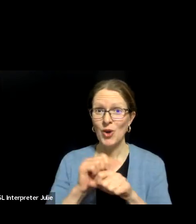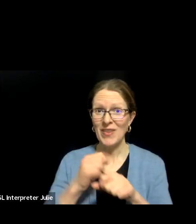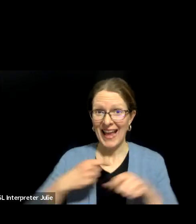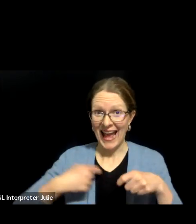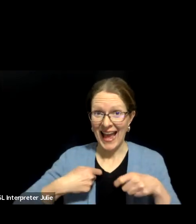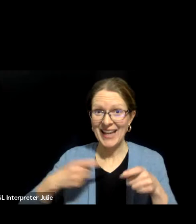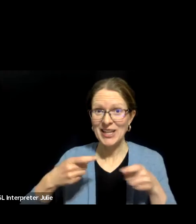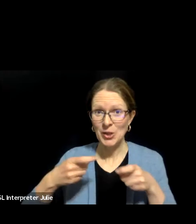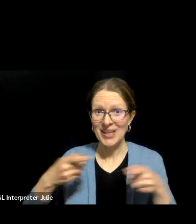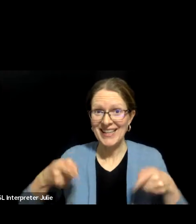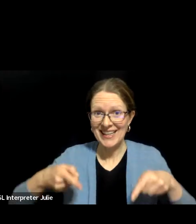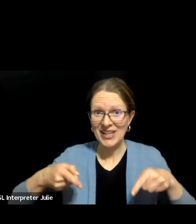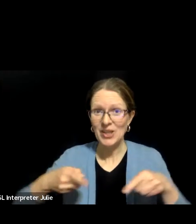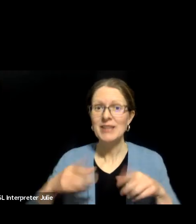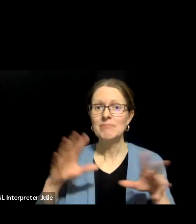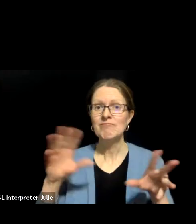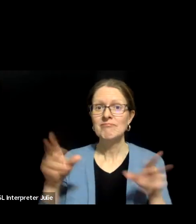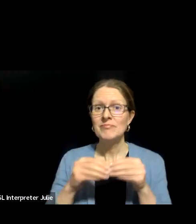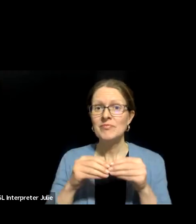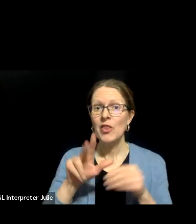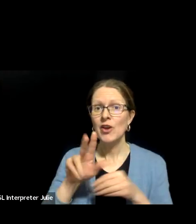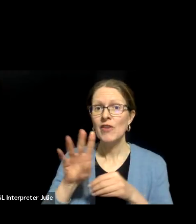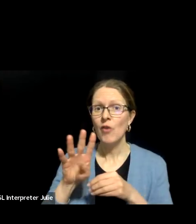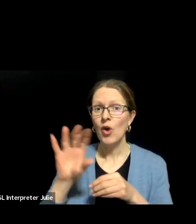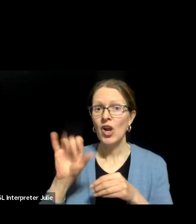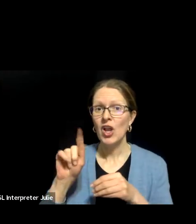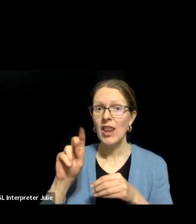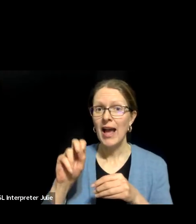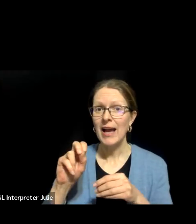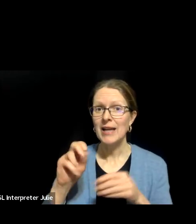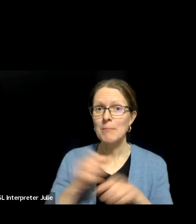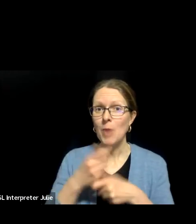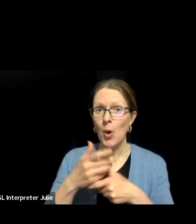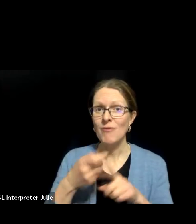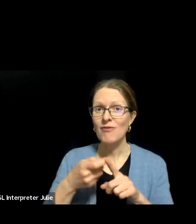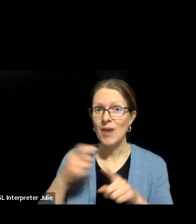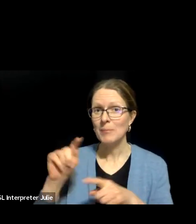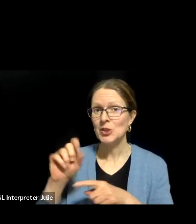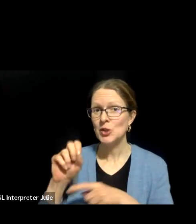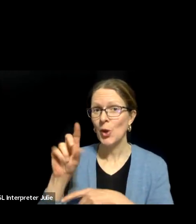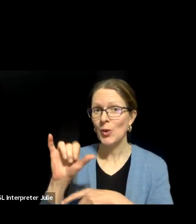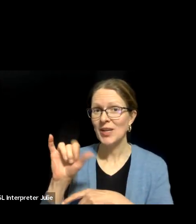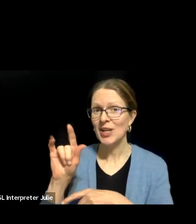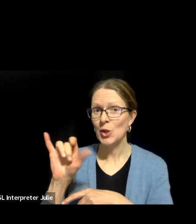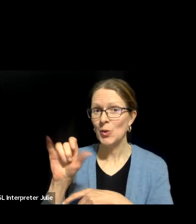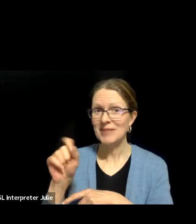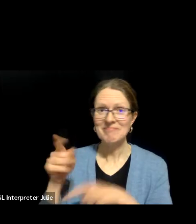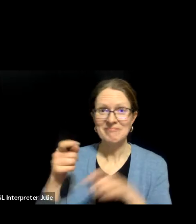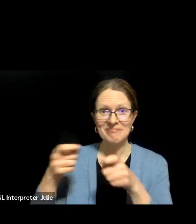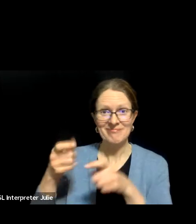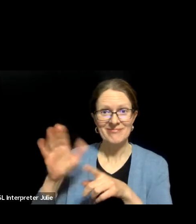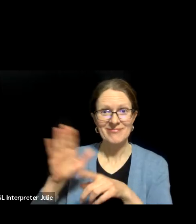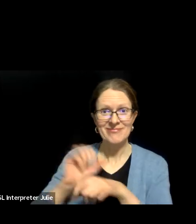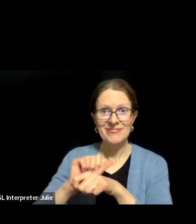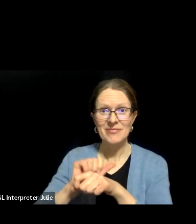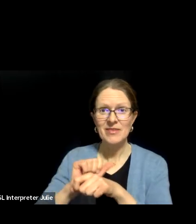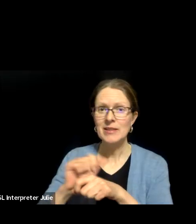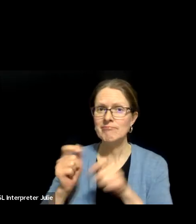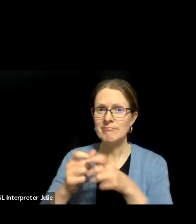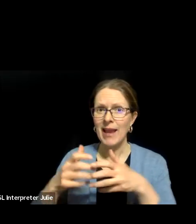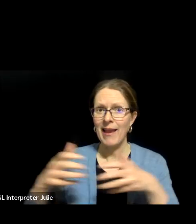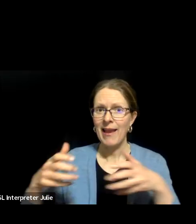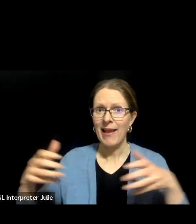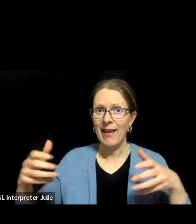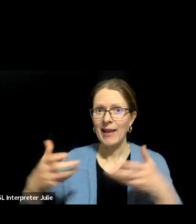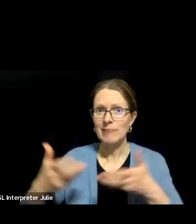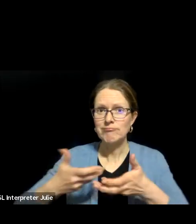series of 34 collage poems by Chicago-based artist Tony Lewis. Lewis describes his practice as an ever-expanding engagement